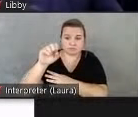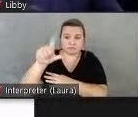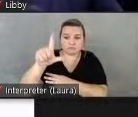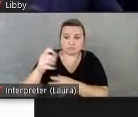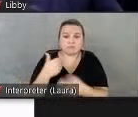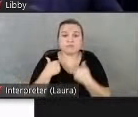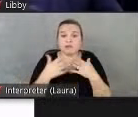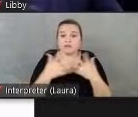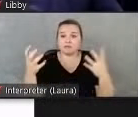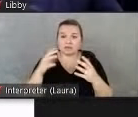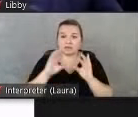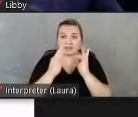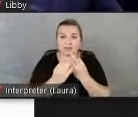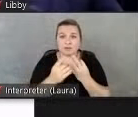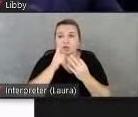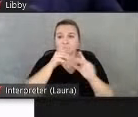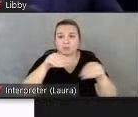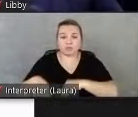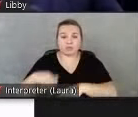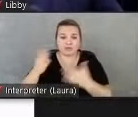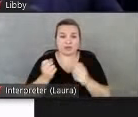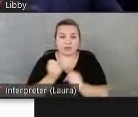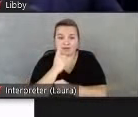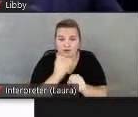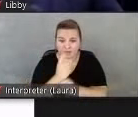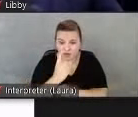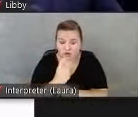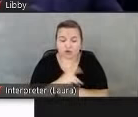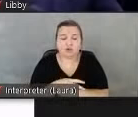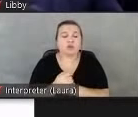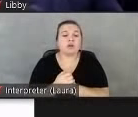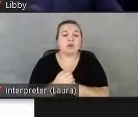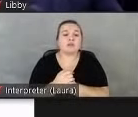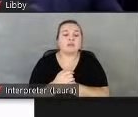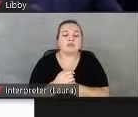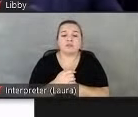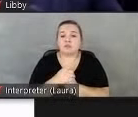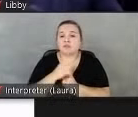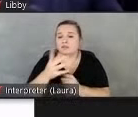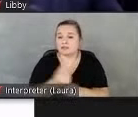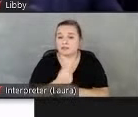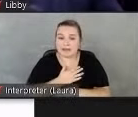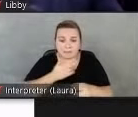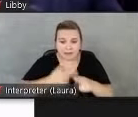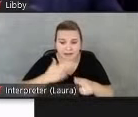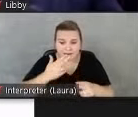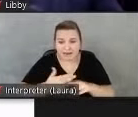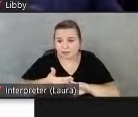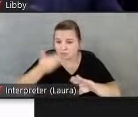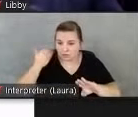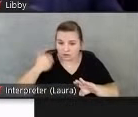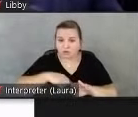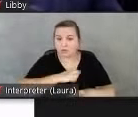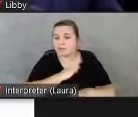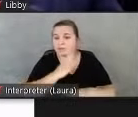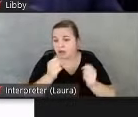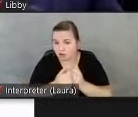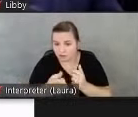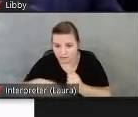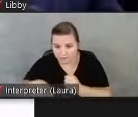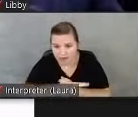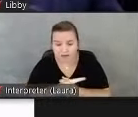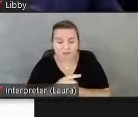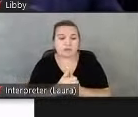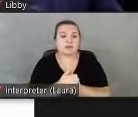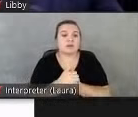who move here on an annual basis for the U.S. Army War College. They get my name ahead of time. We talk to them. If these families have children